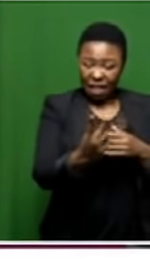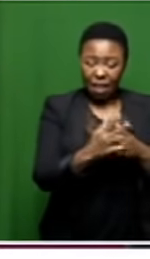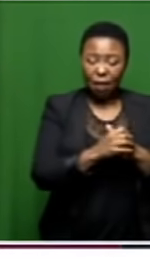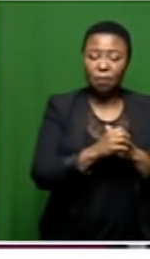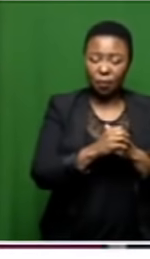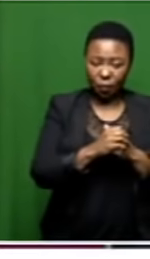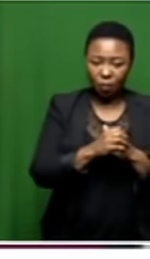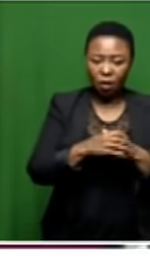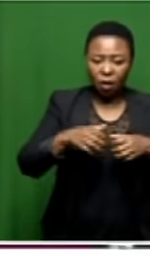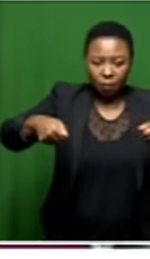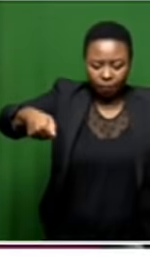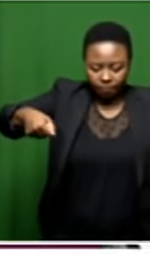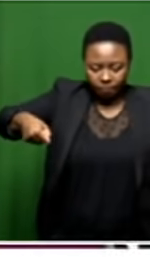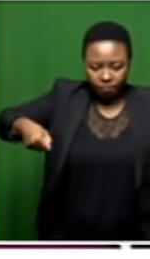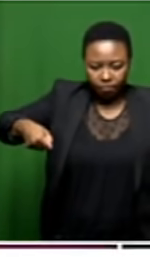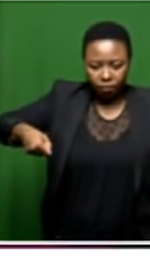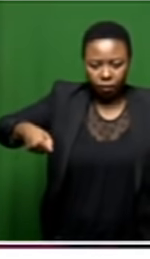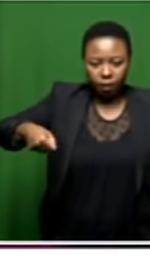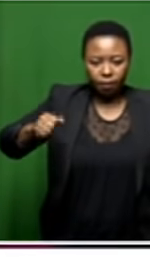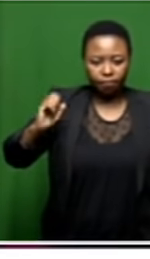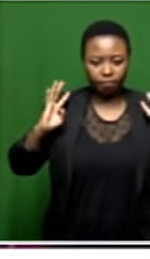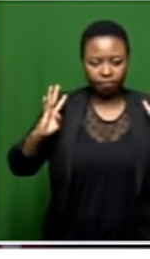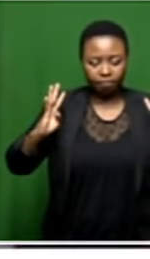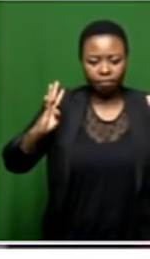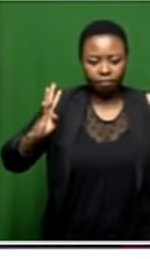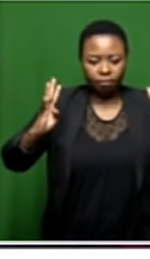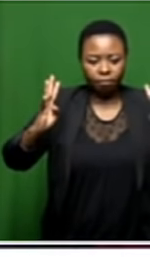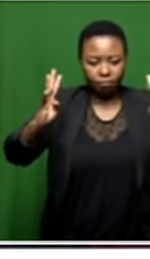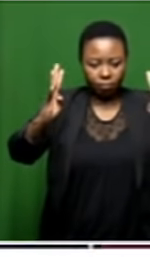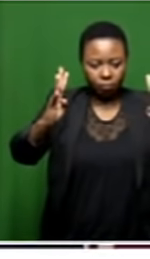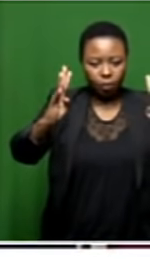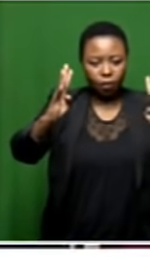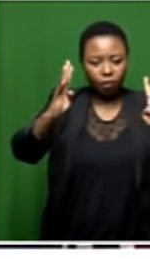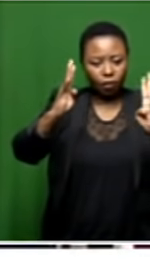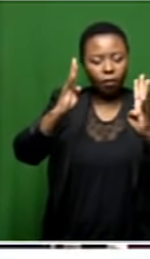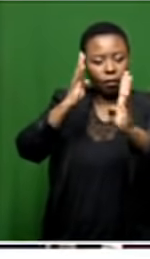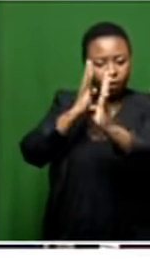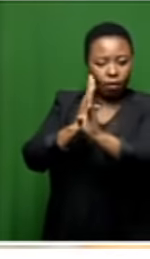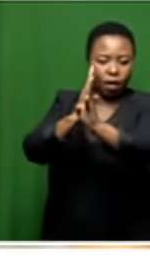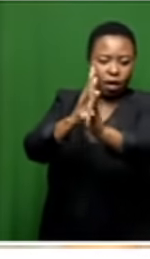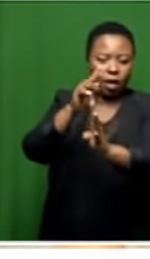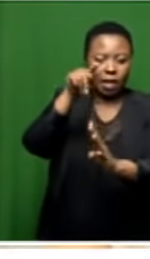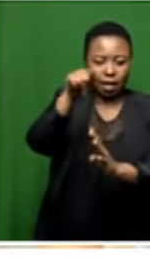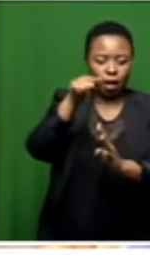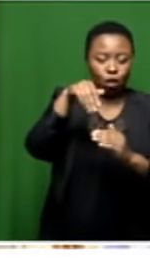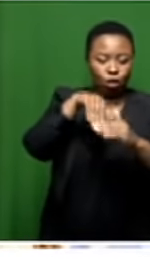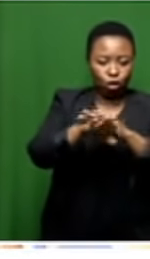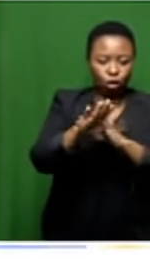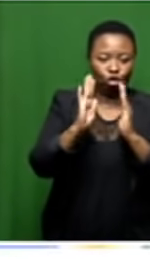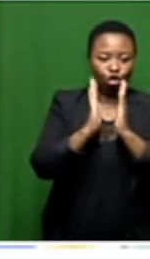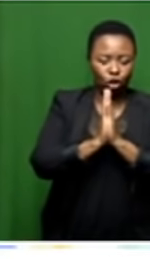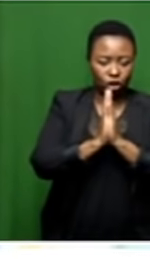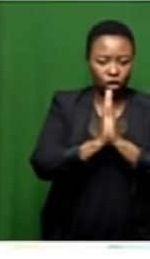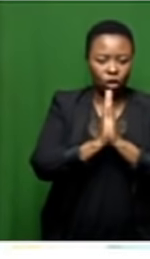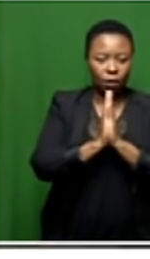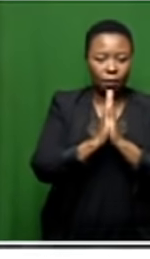the pallbearers are taking it inside the church. They are being